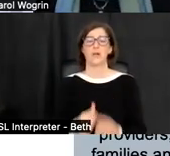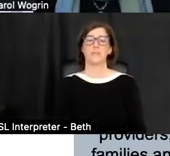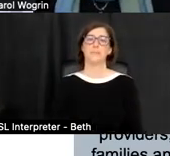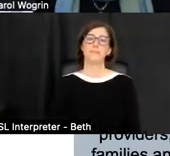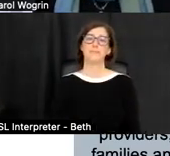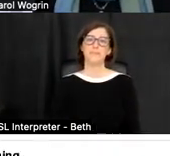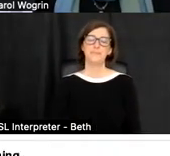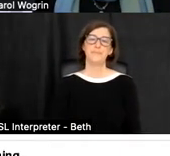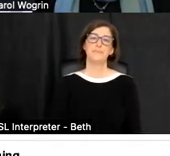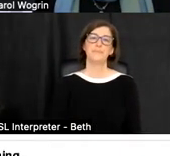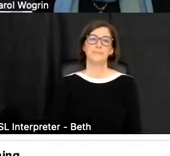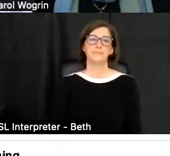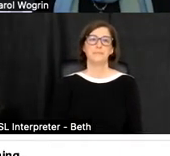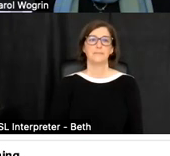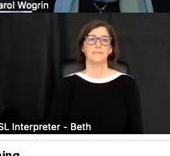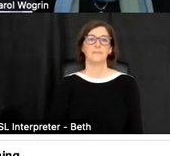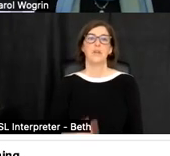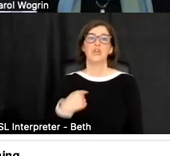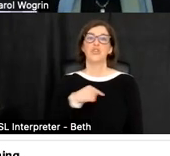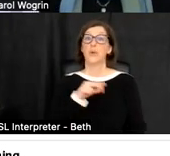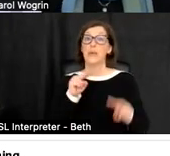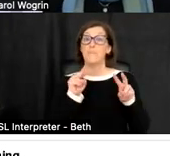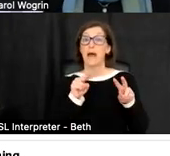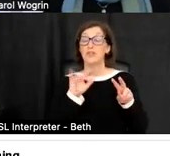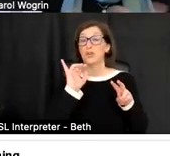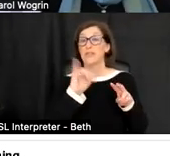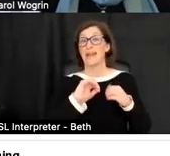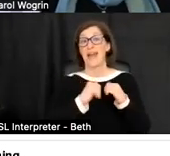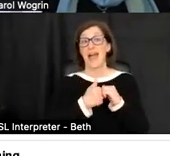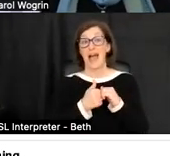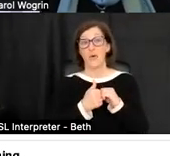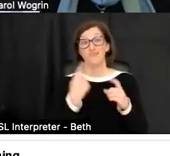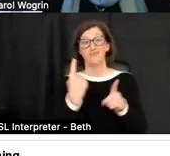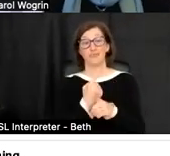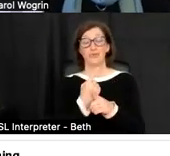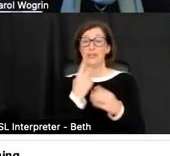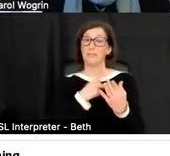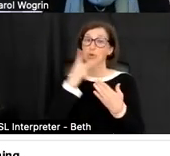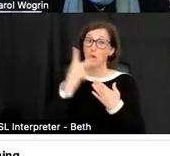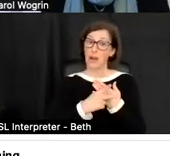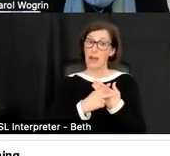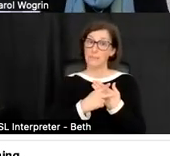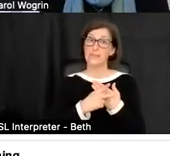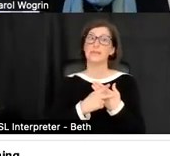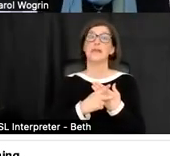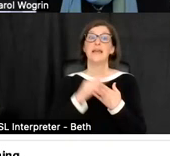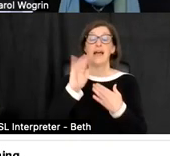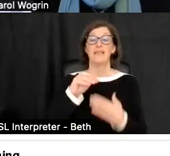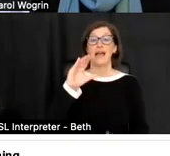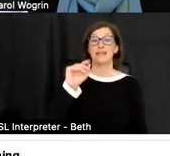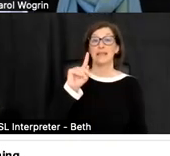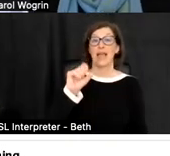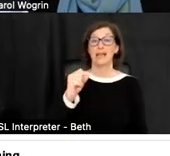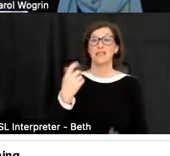please. So we monitor this through our routine programming, our data, and that is the CATS